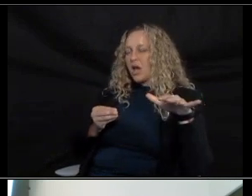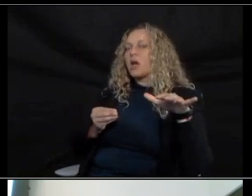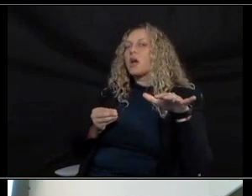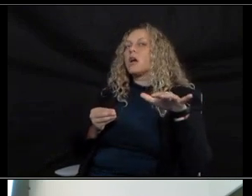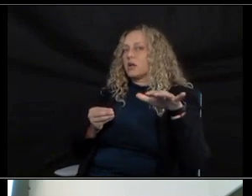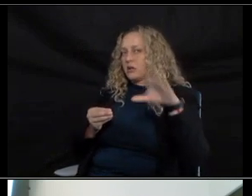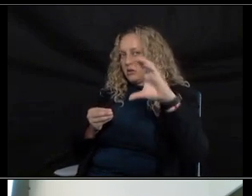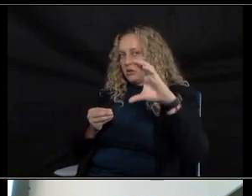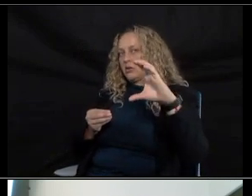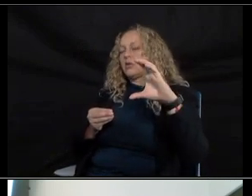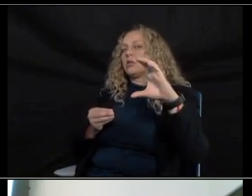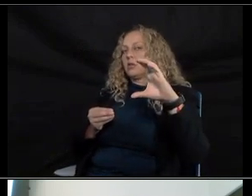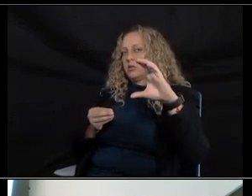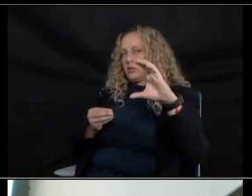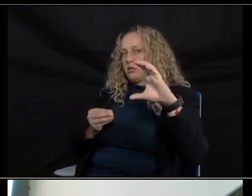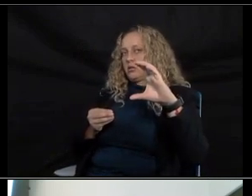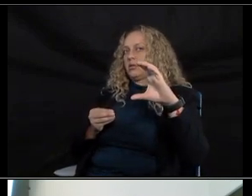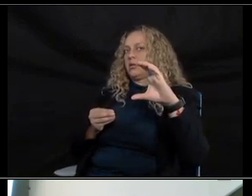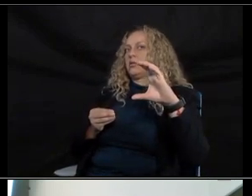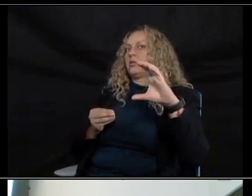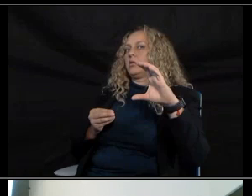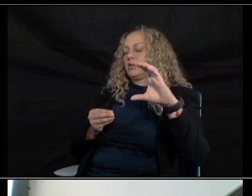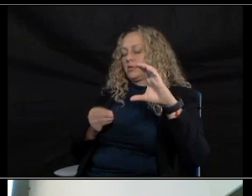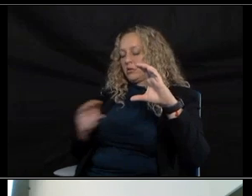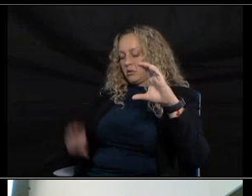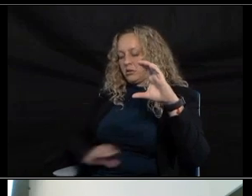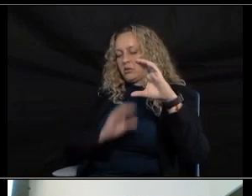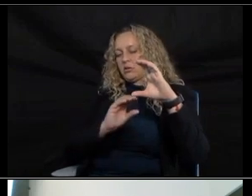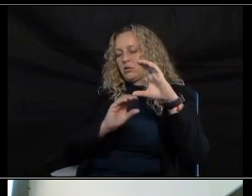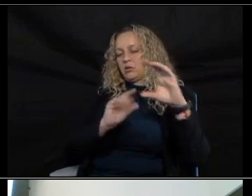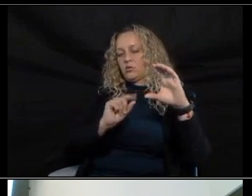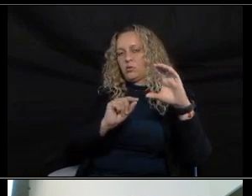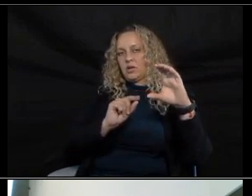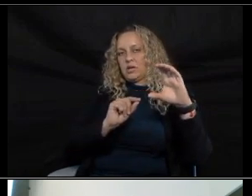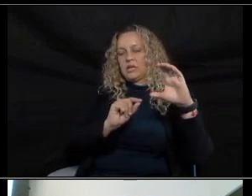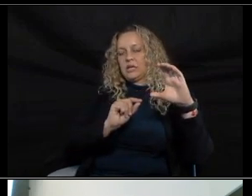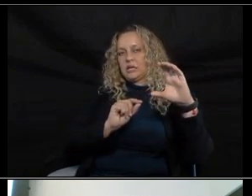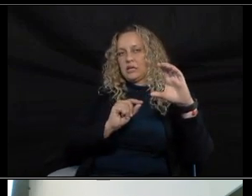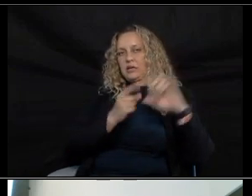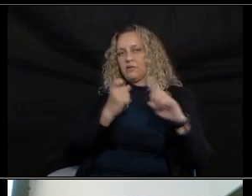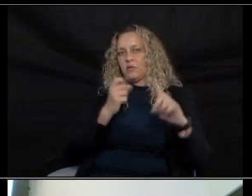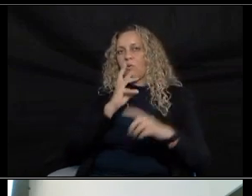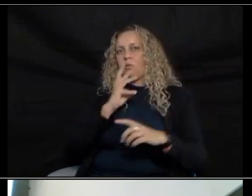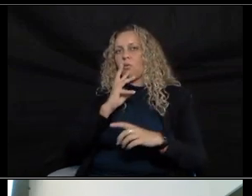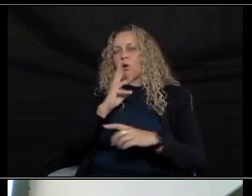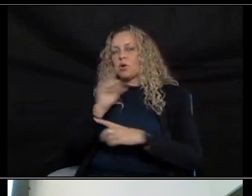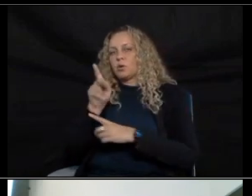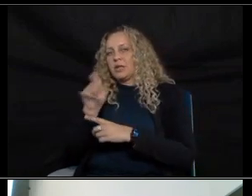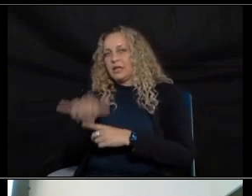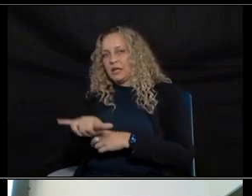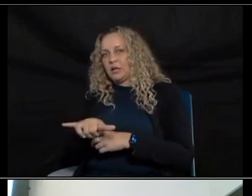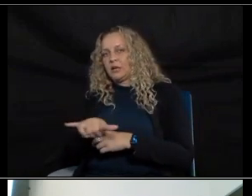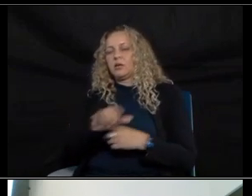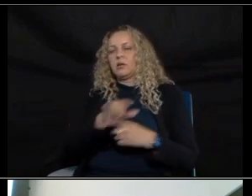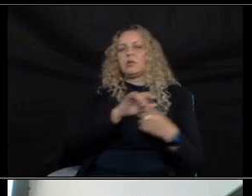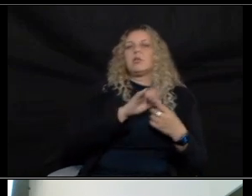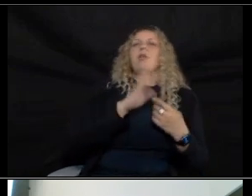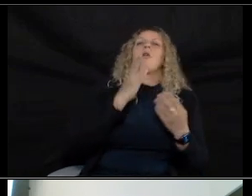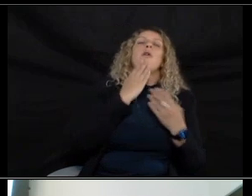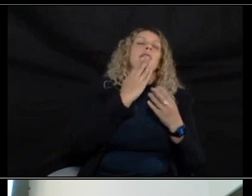our Community Enrichment Fund, and then 20 from our water utility. Utility. Okay, thank